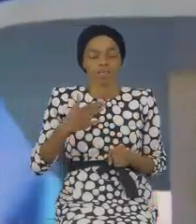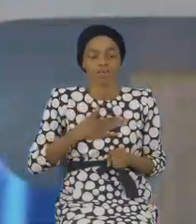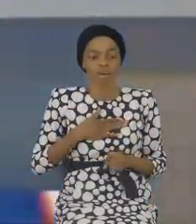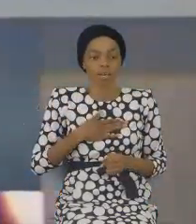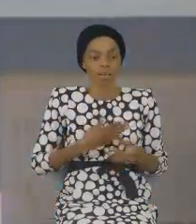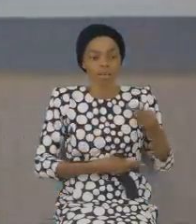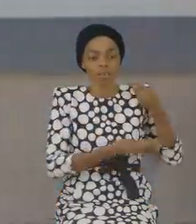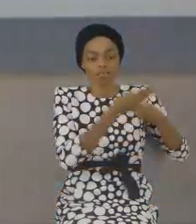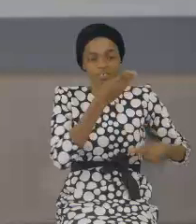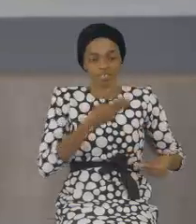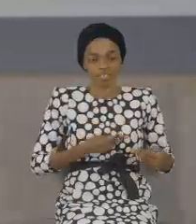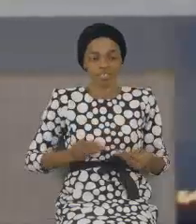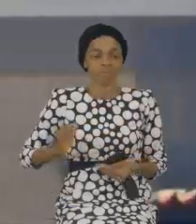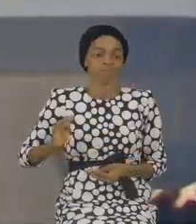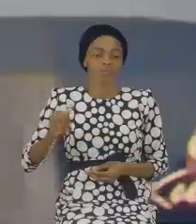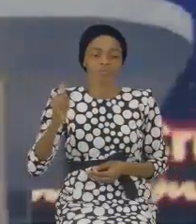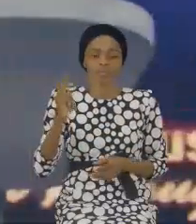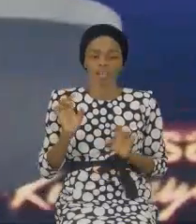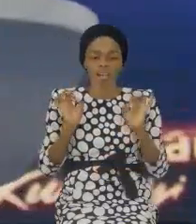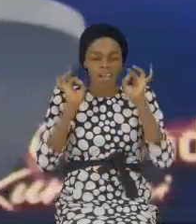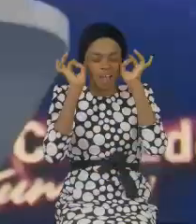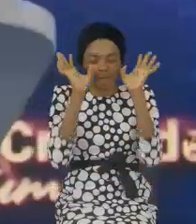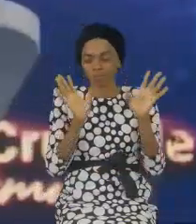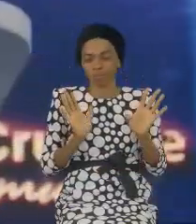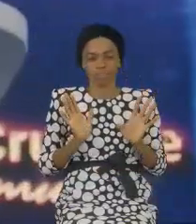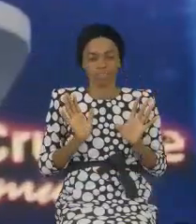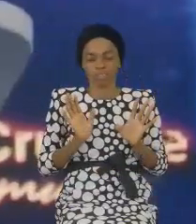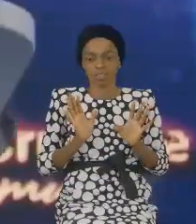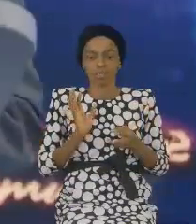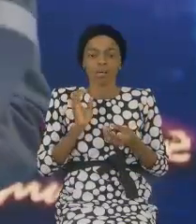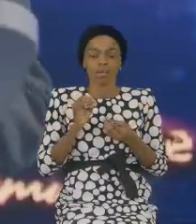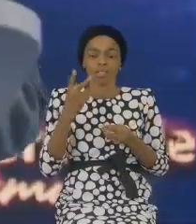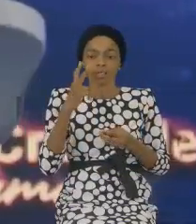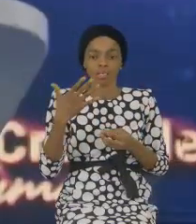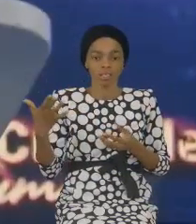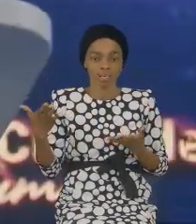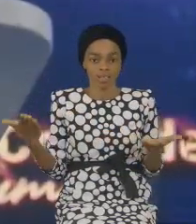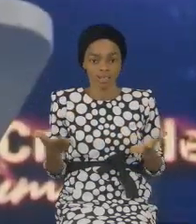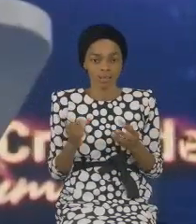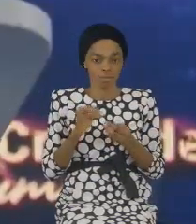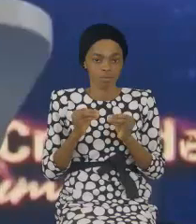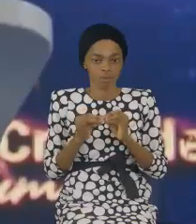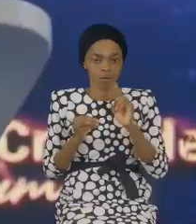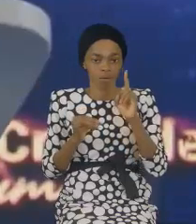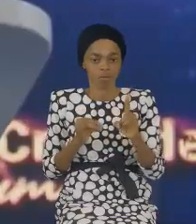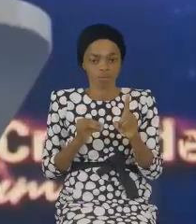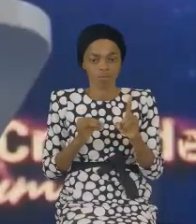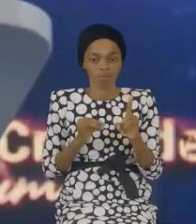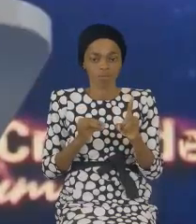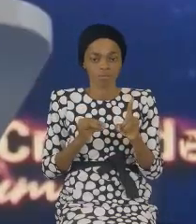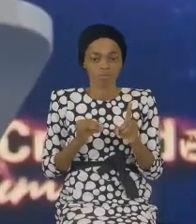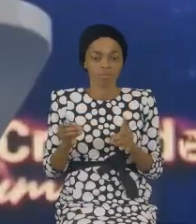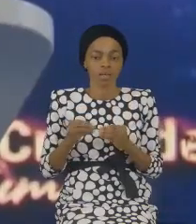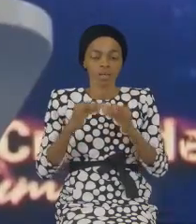an abomination. We're looking at three things here. Number one, we're looking at abundant